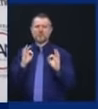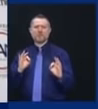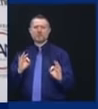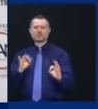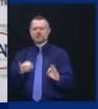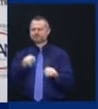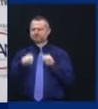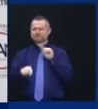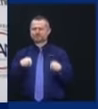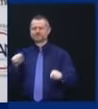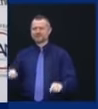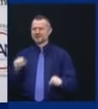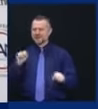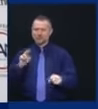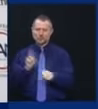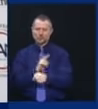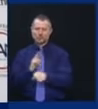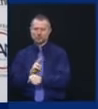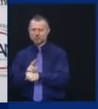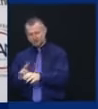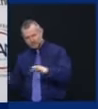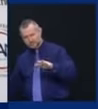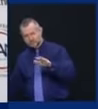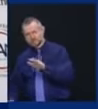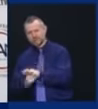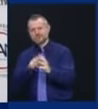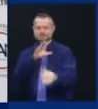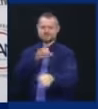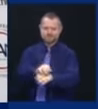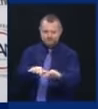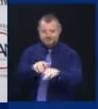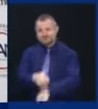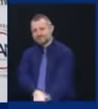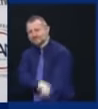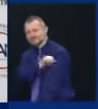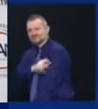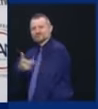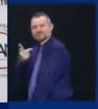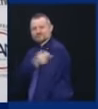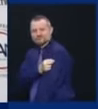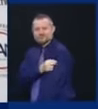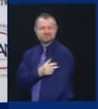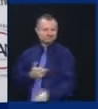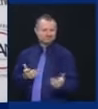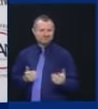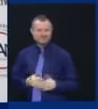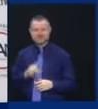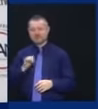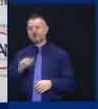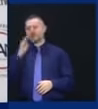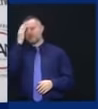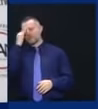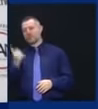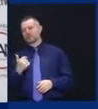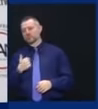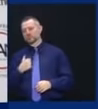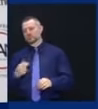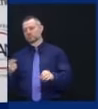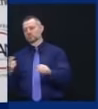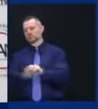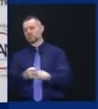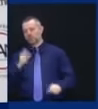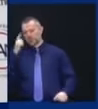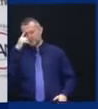can pop in and roll up their sleeves and get help. And that is why I joined Governor